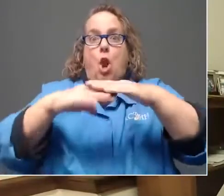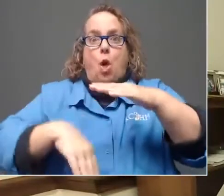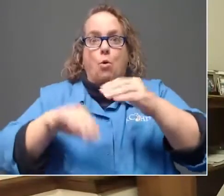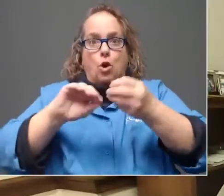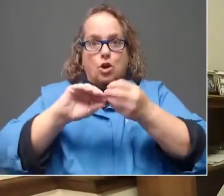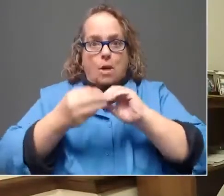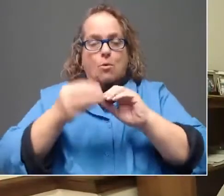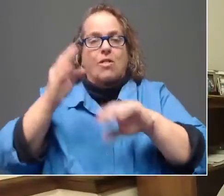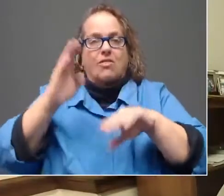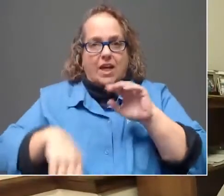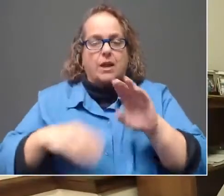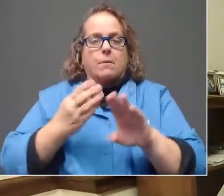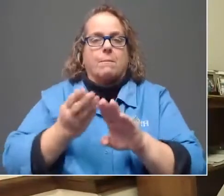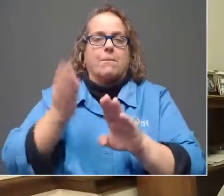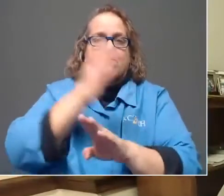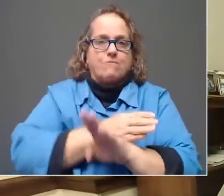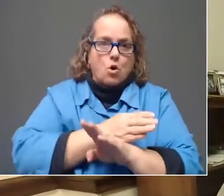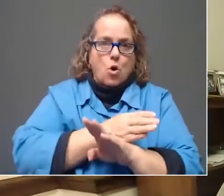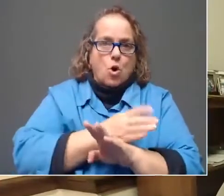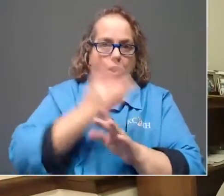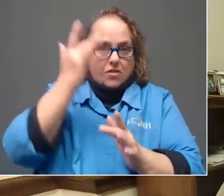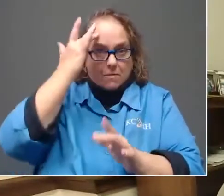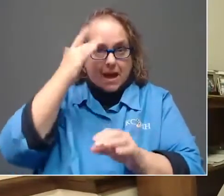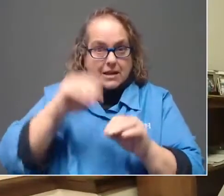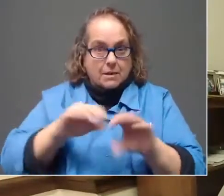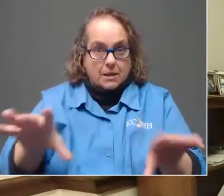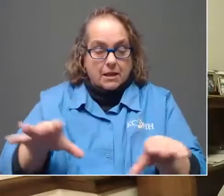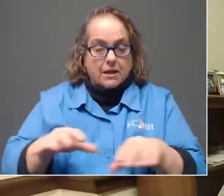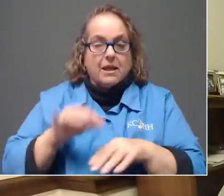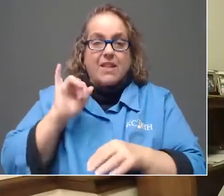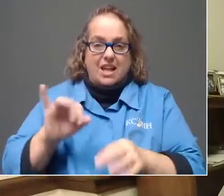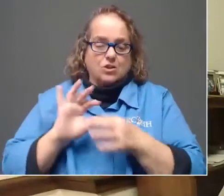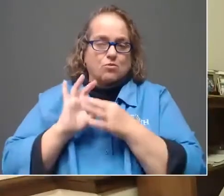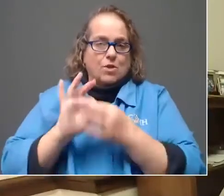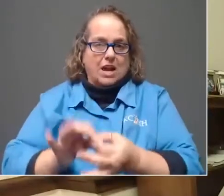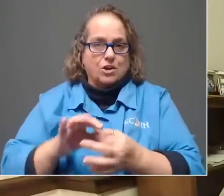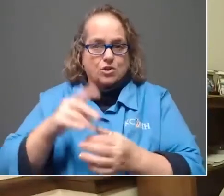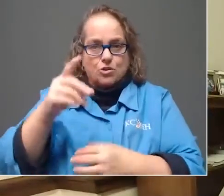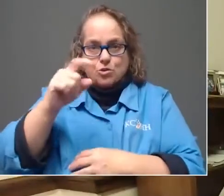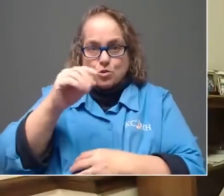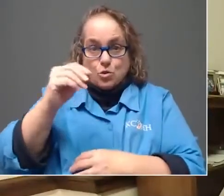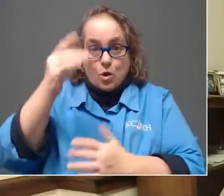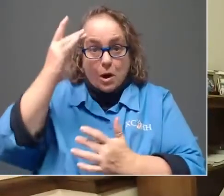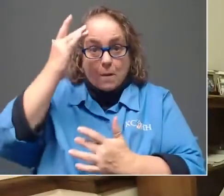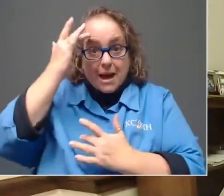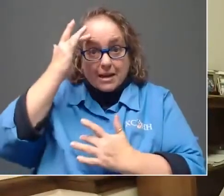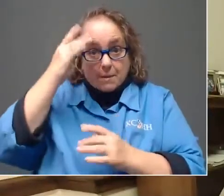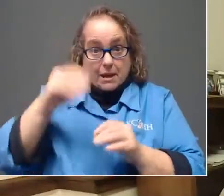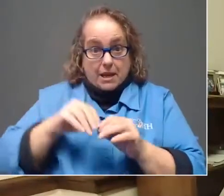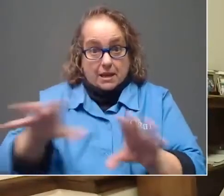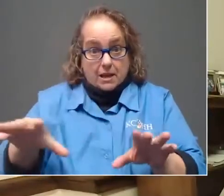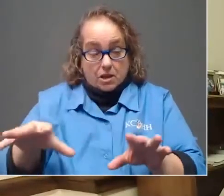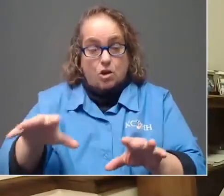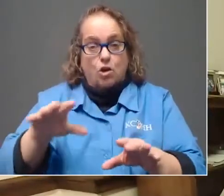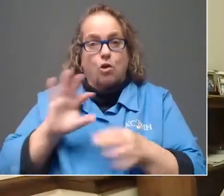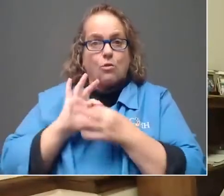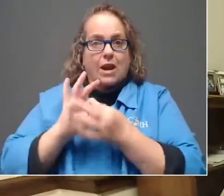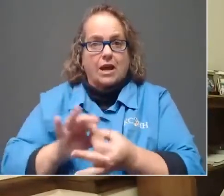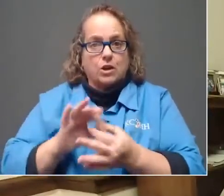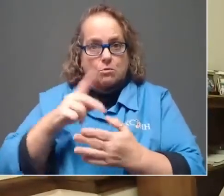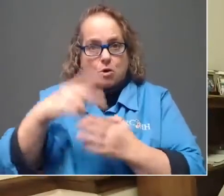And some of that is related to the pandemic-related programs. We're happy we've been able to provide that assistance